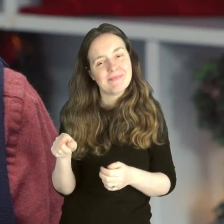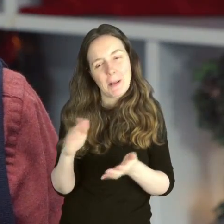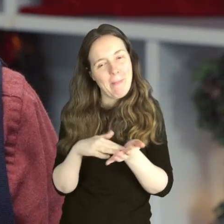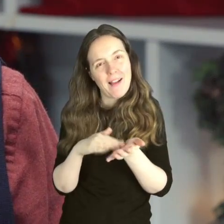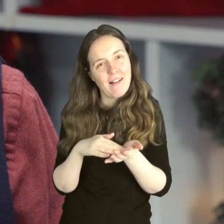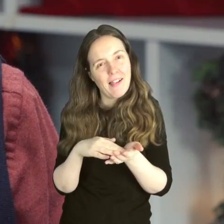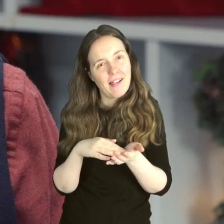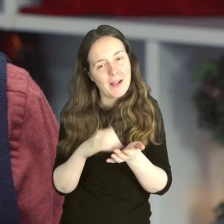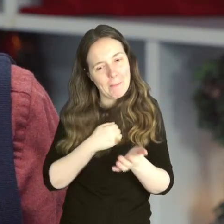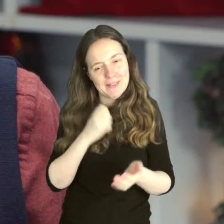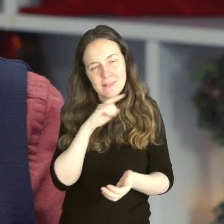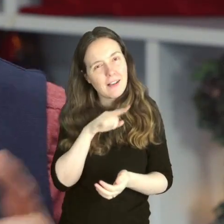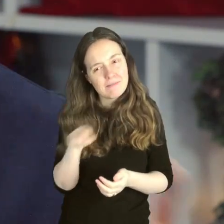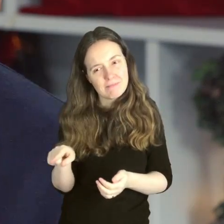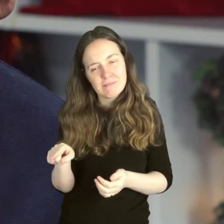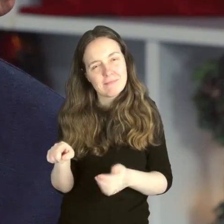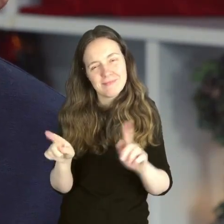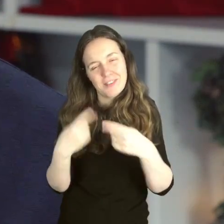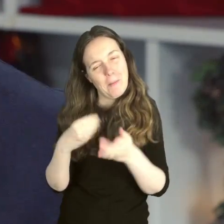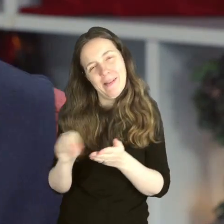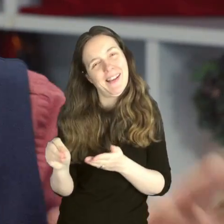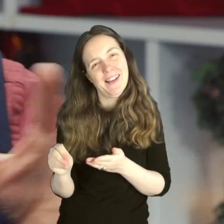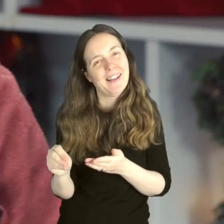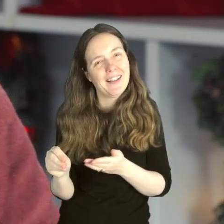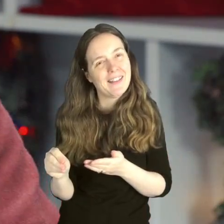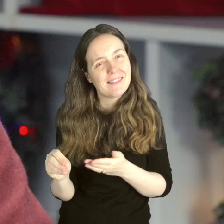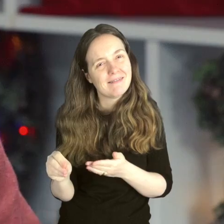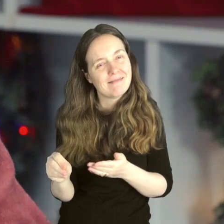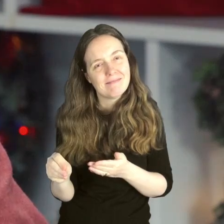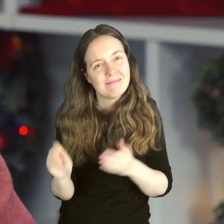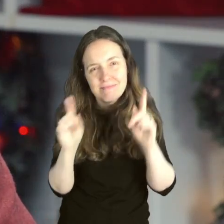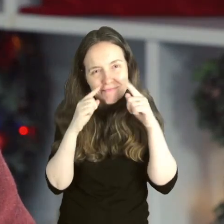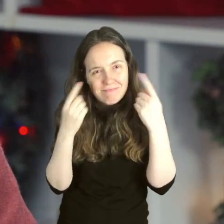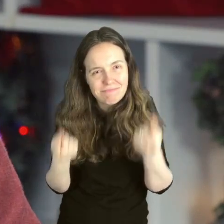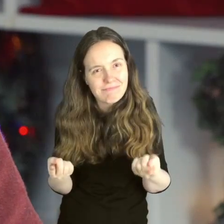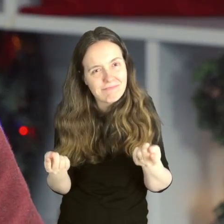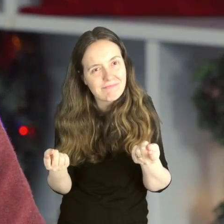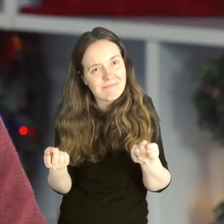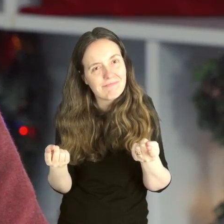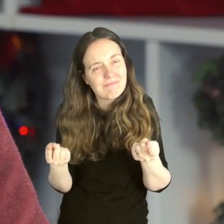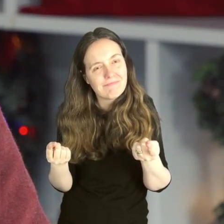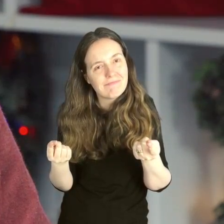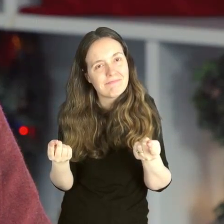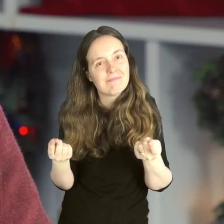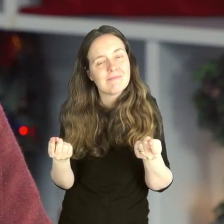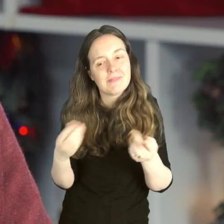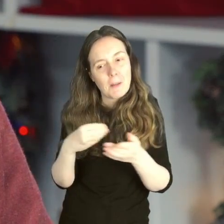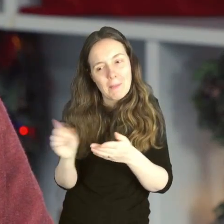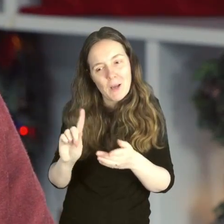Michael could pay for what was broken.